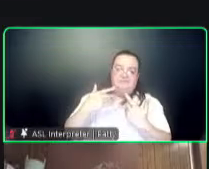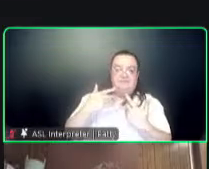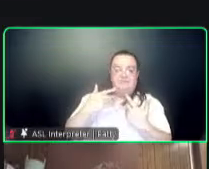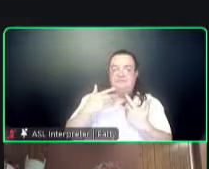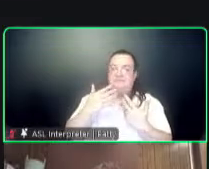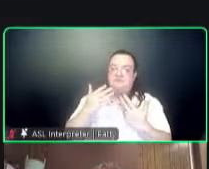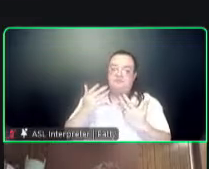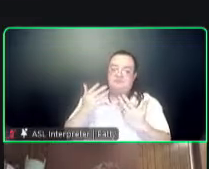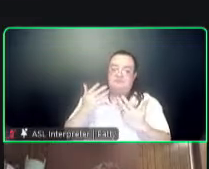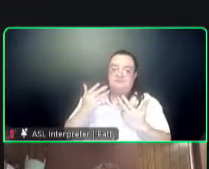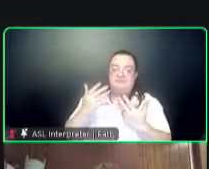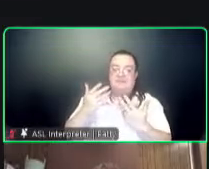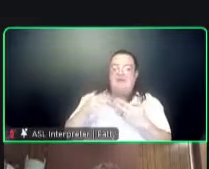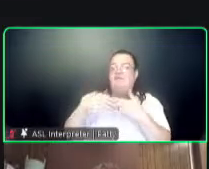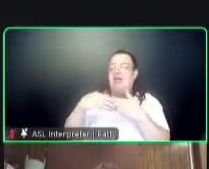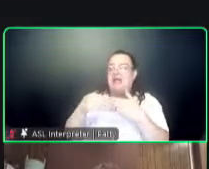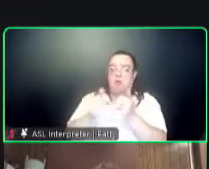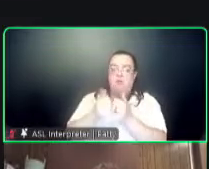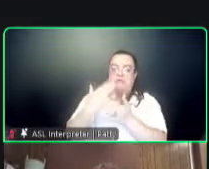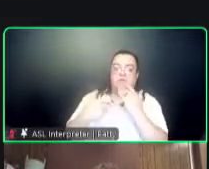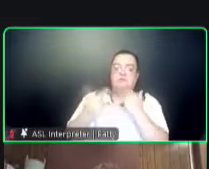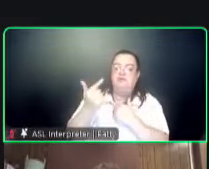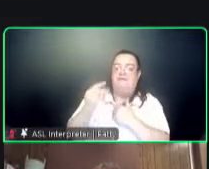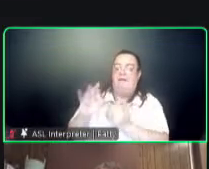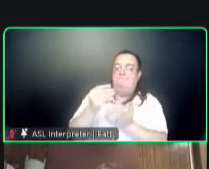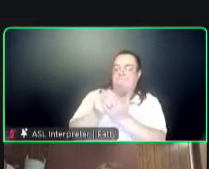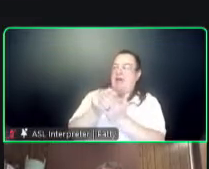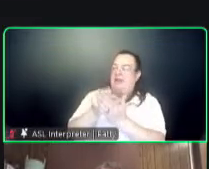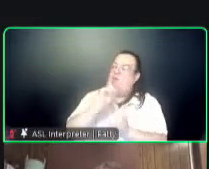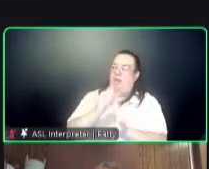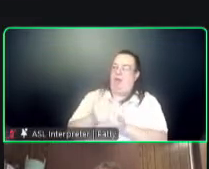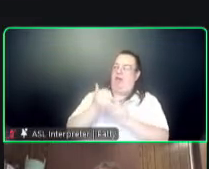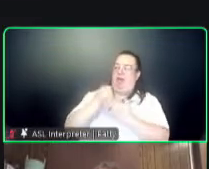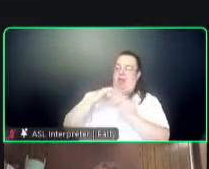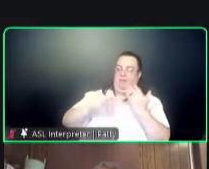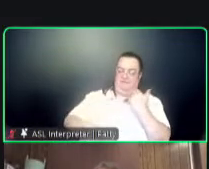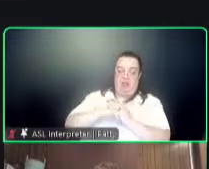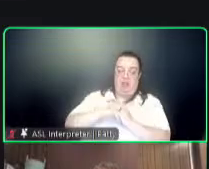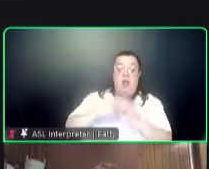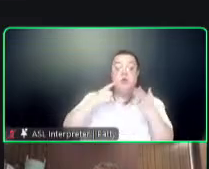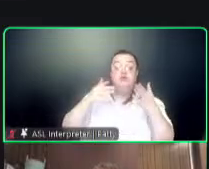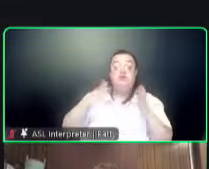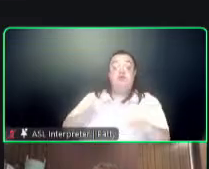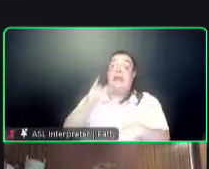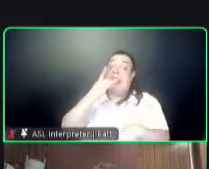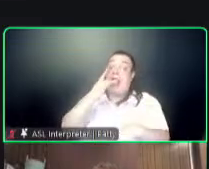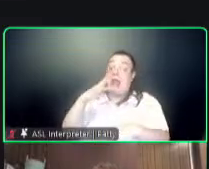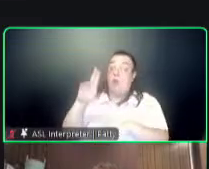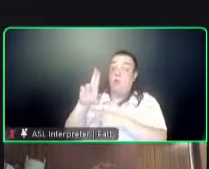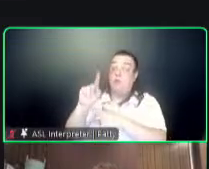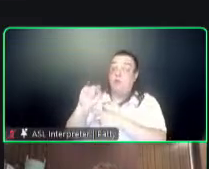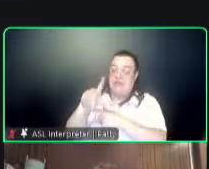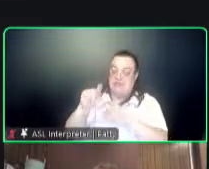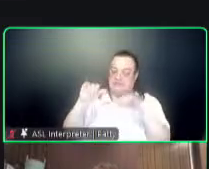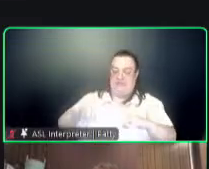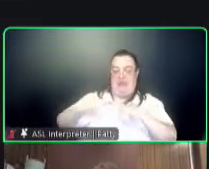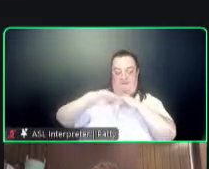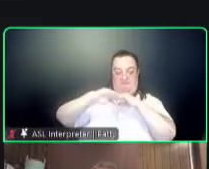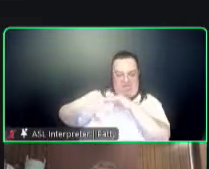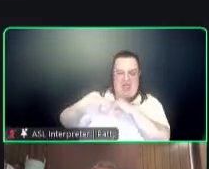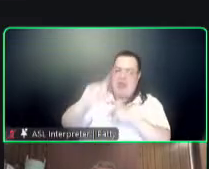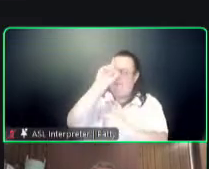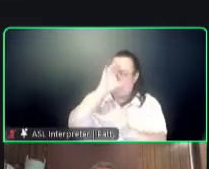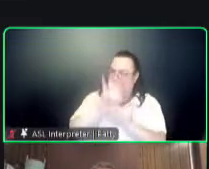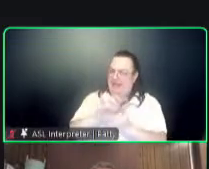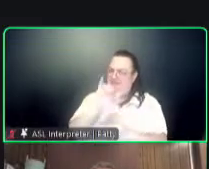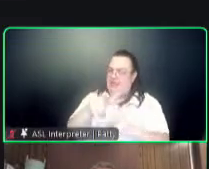to us. The street light utilities is remaining flat. I believe we'll talk about the